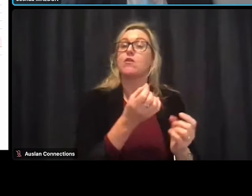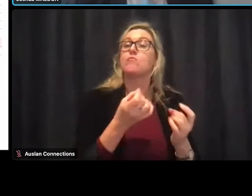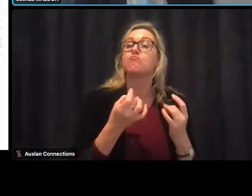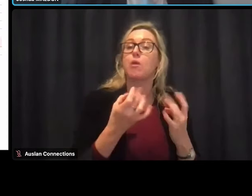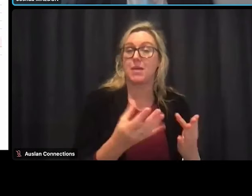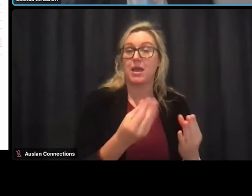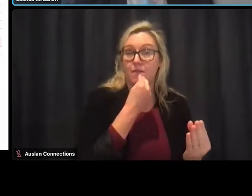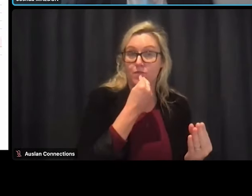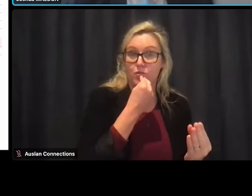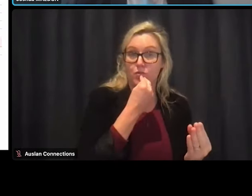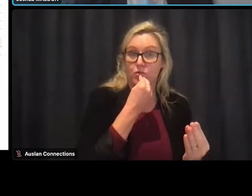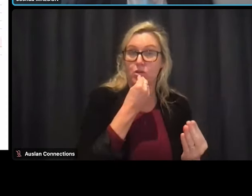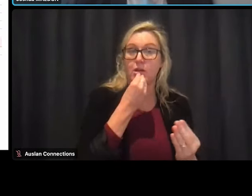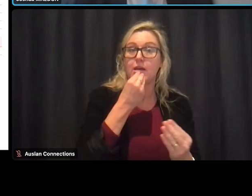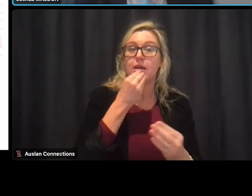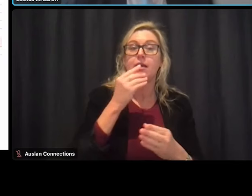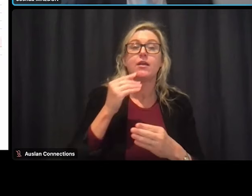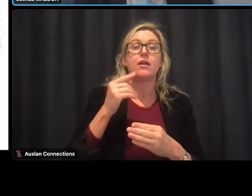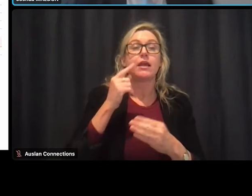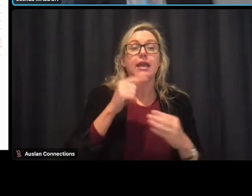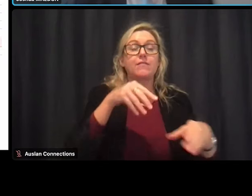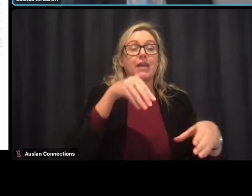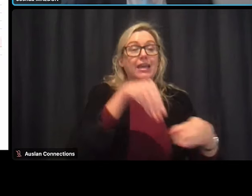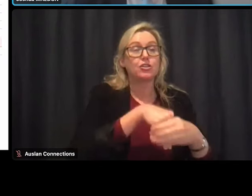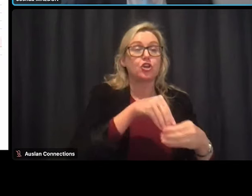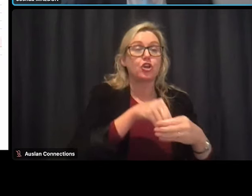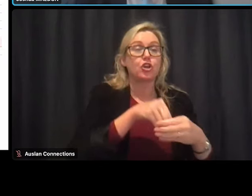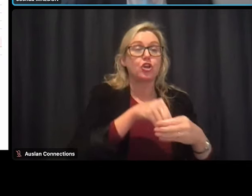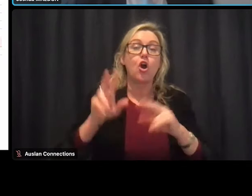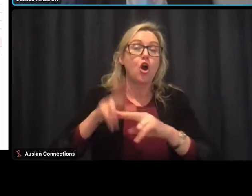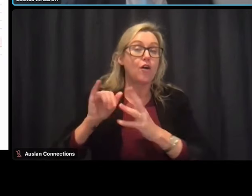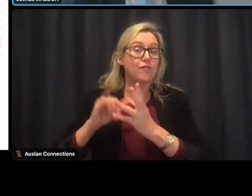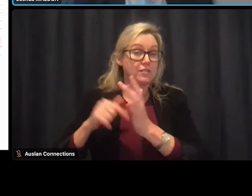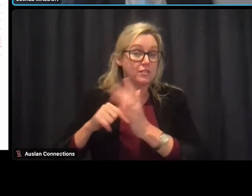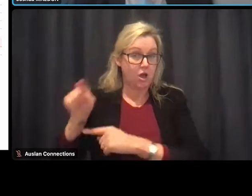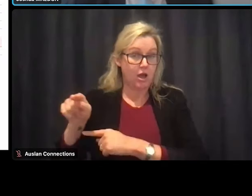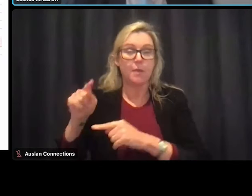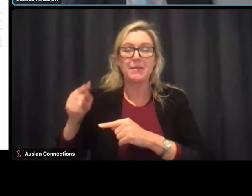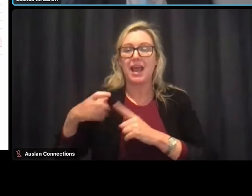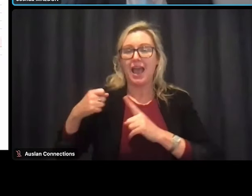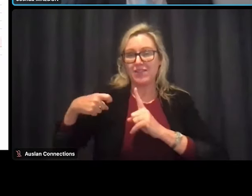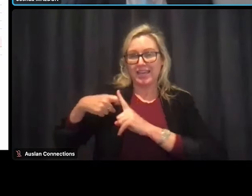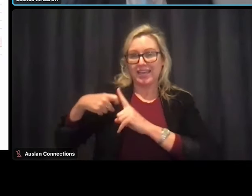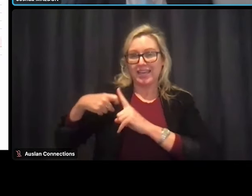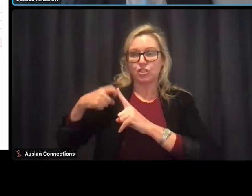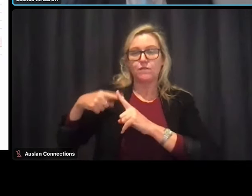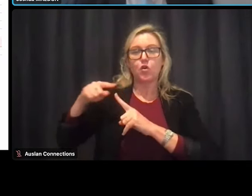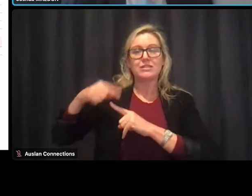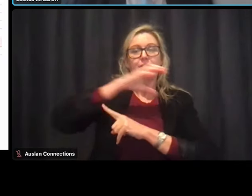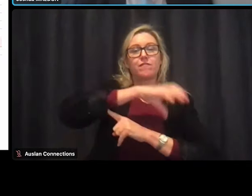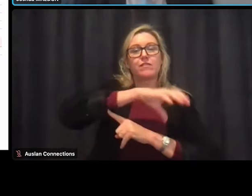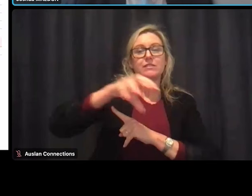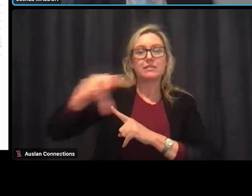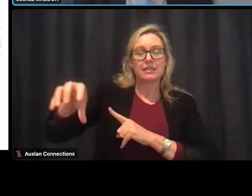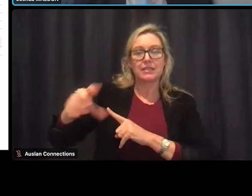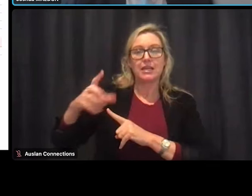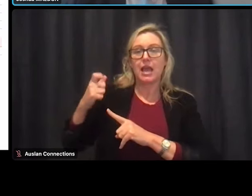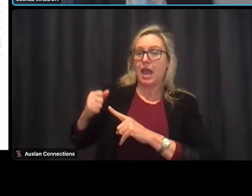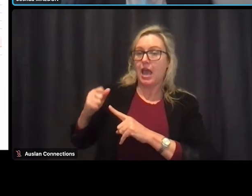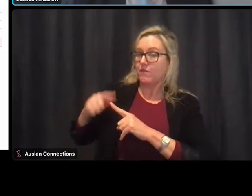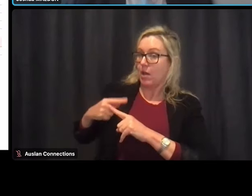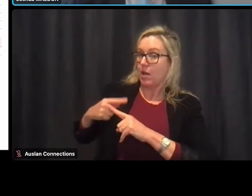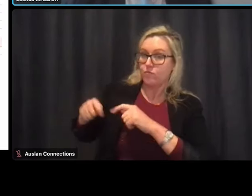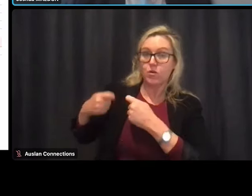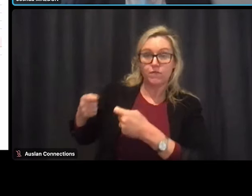catering off-site is where there's a central kitchen for multiple facilities, where food is prepared off-site by the approved provider, with